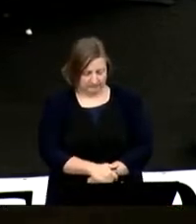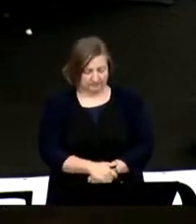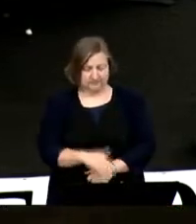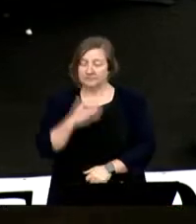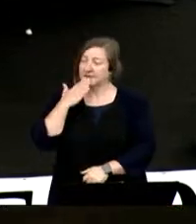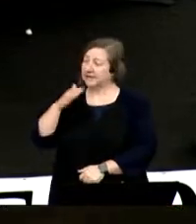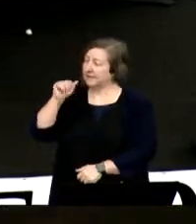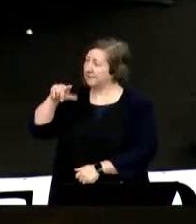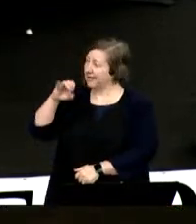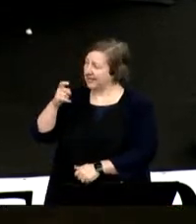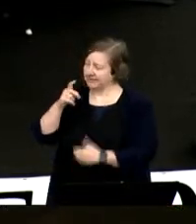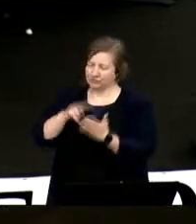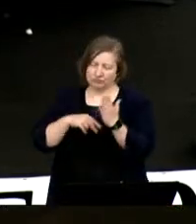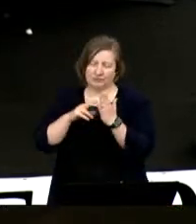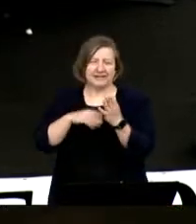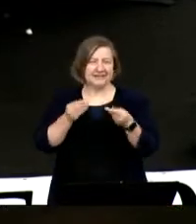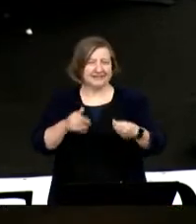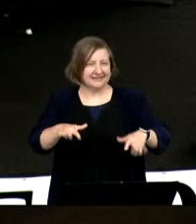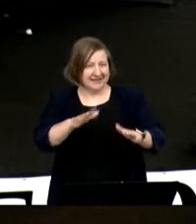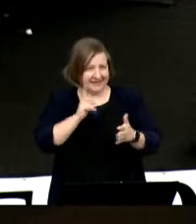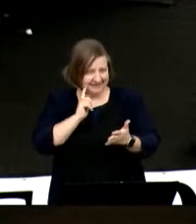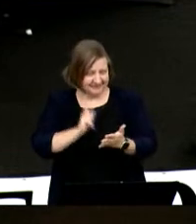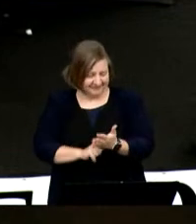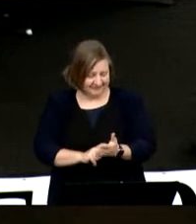Thank you, Alex, for reading the land acknowledgement.